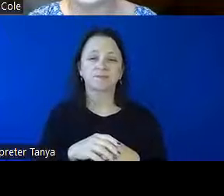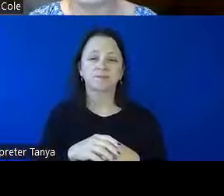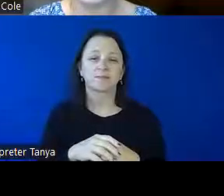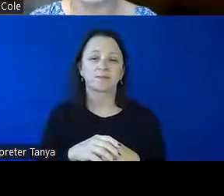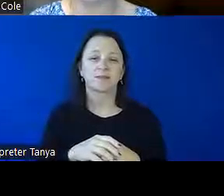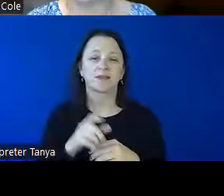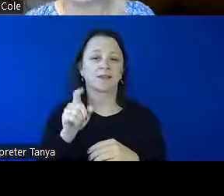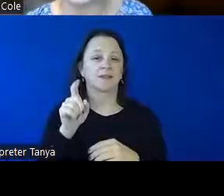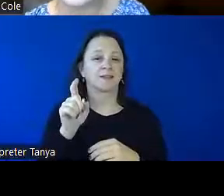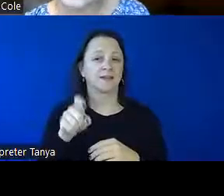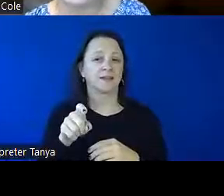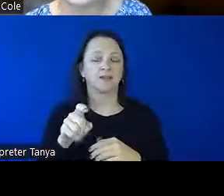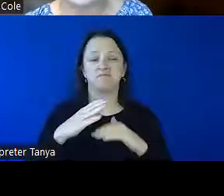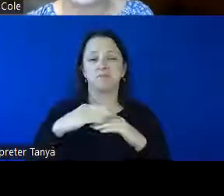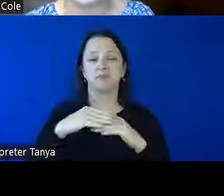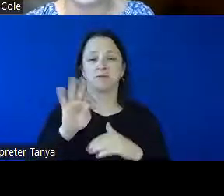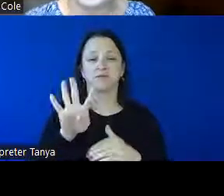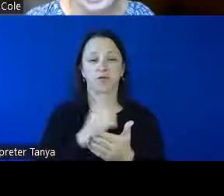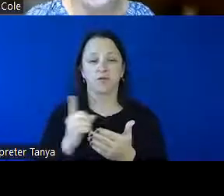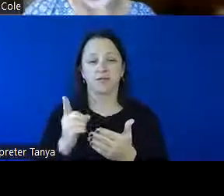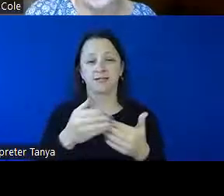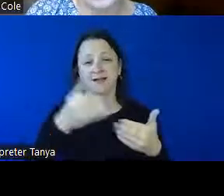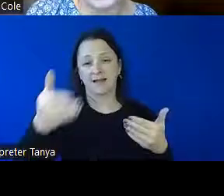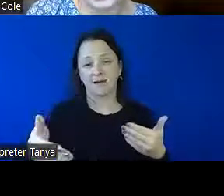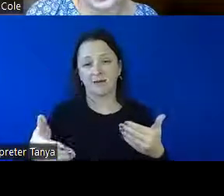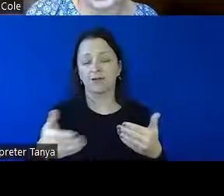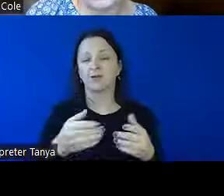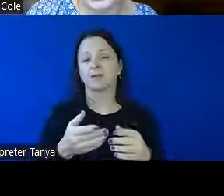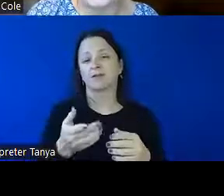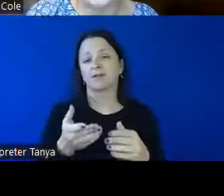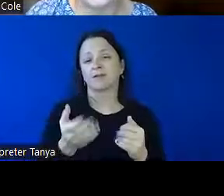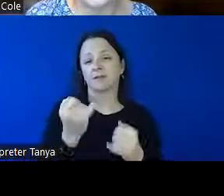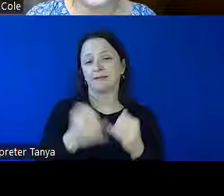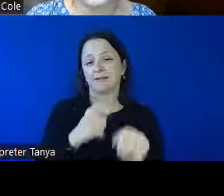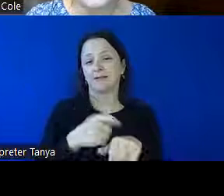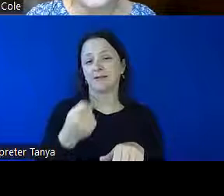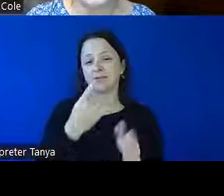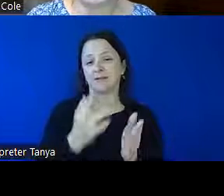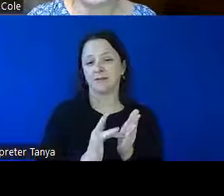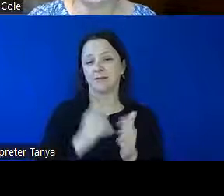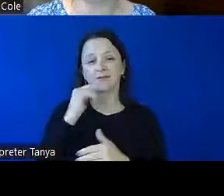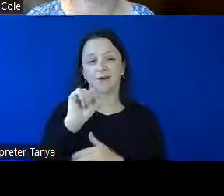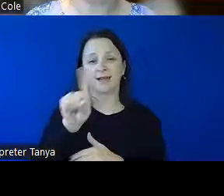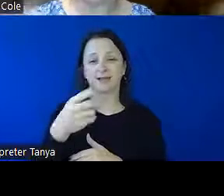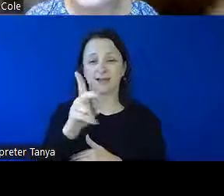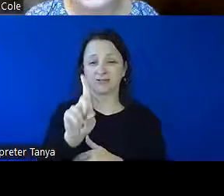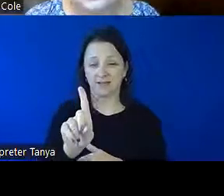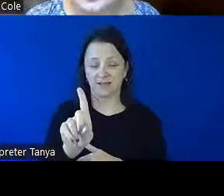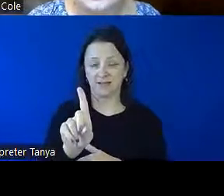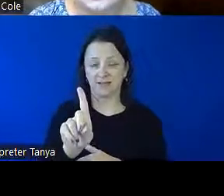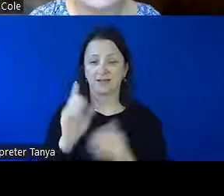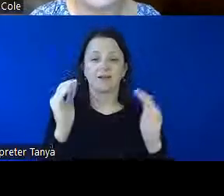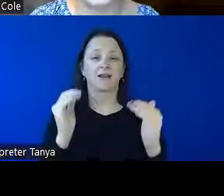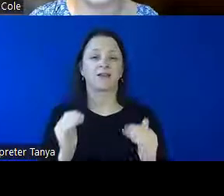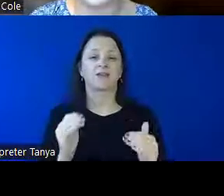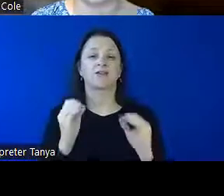They need to be at least 4 weeks out from the time that last ADHD medicine was used. And then just that there's